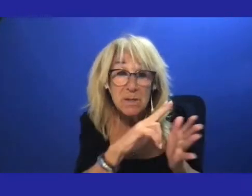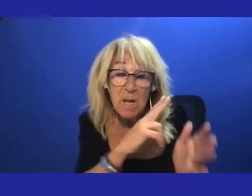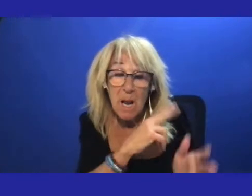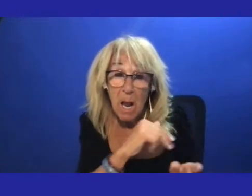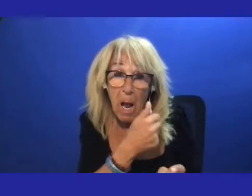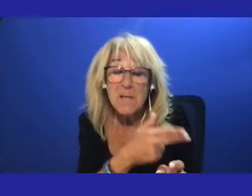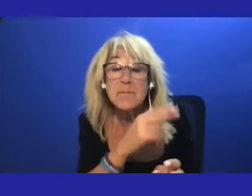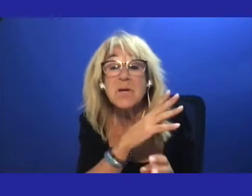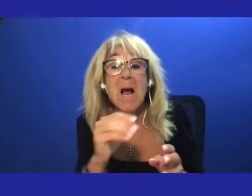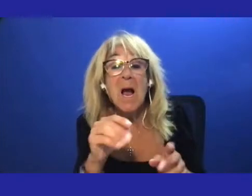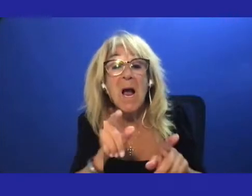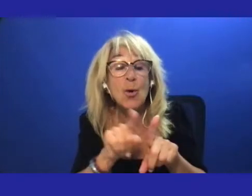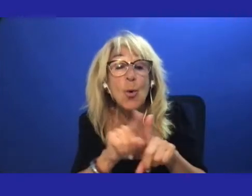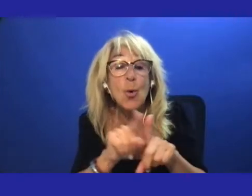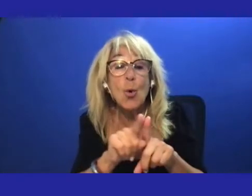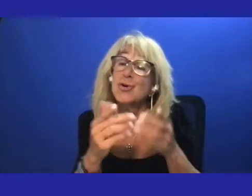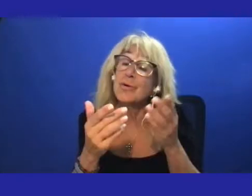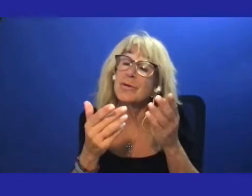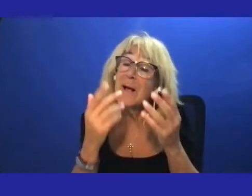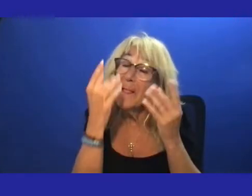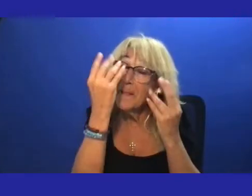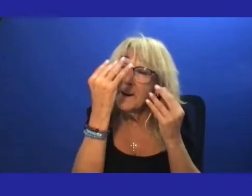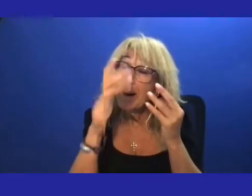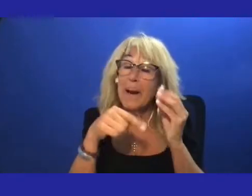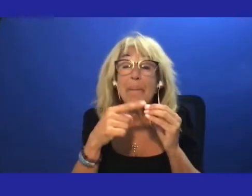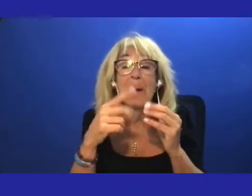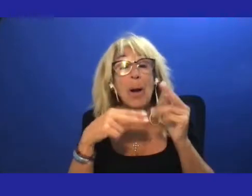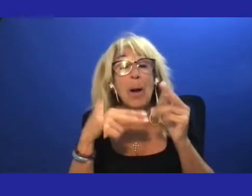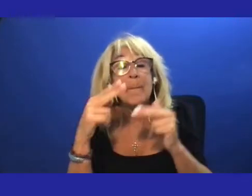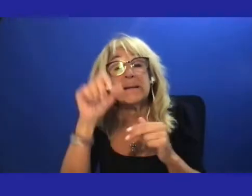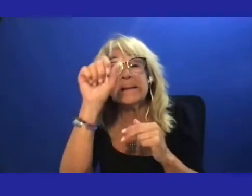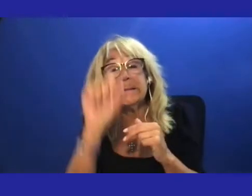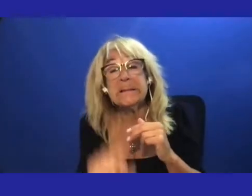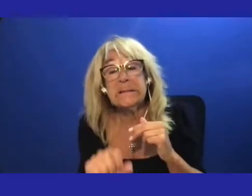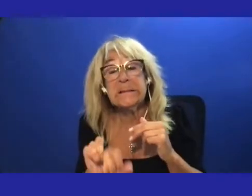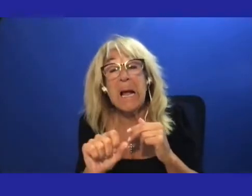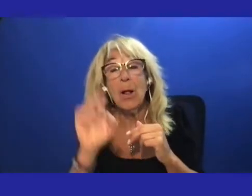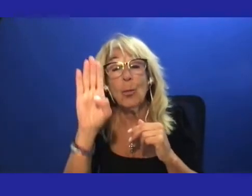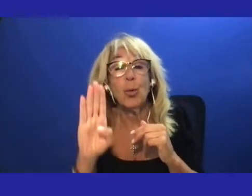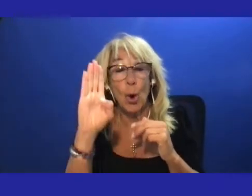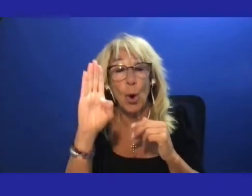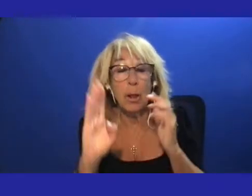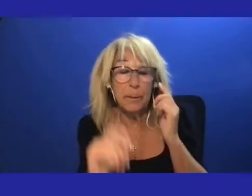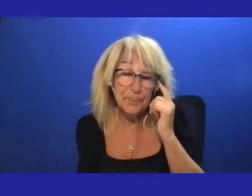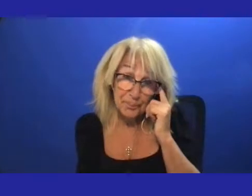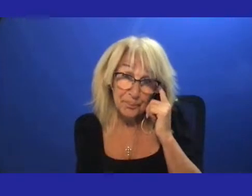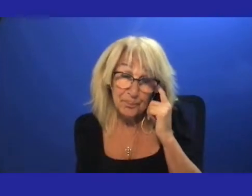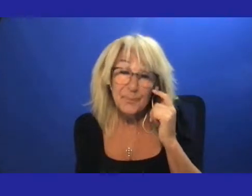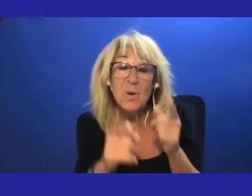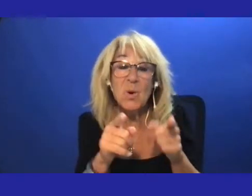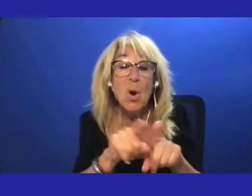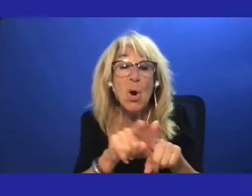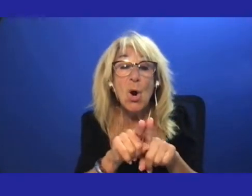at South Brooklyn. Next slide. Next click. We also have OBGYN mini labs, We also